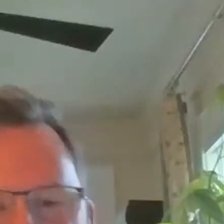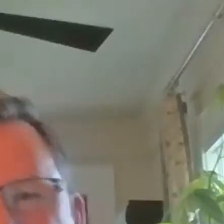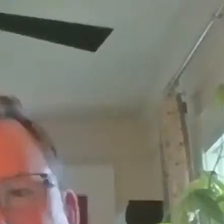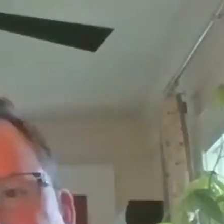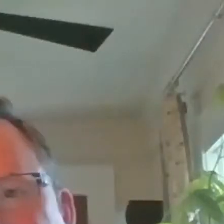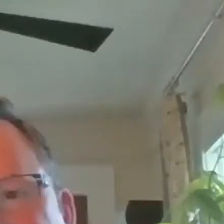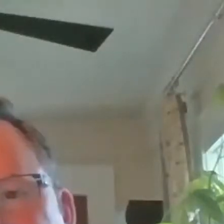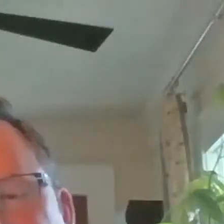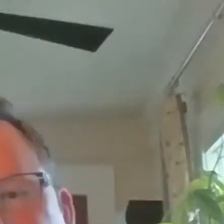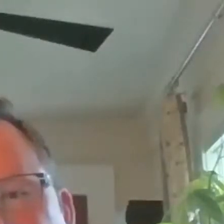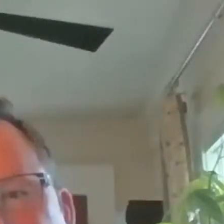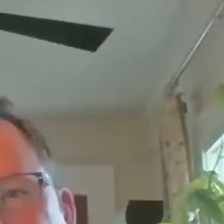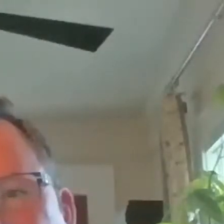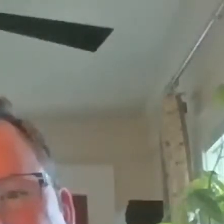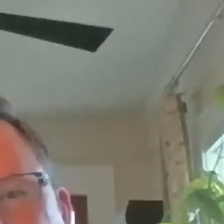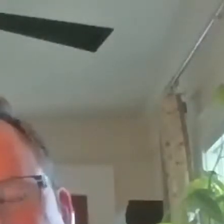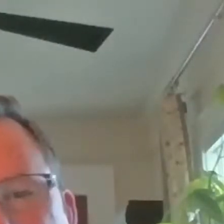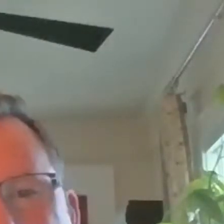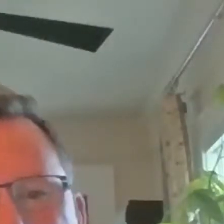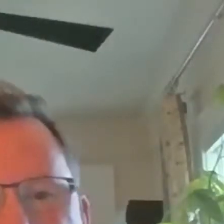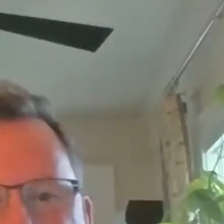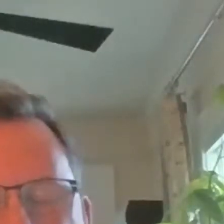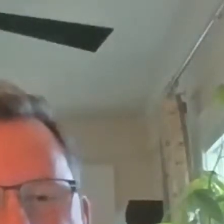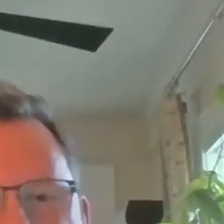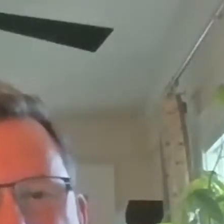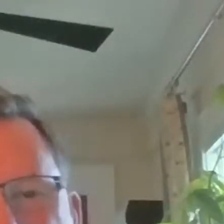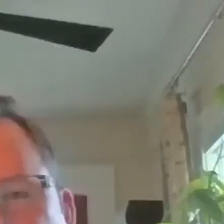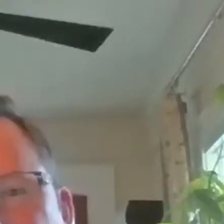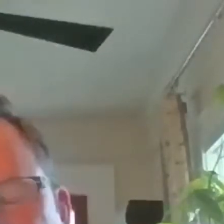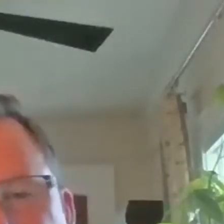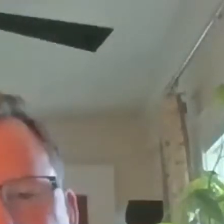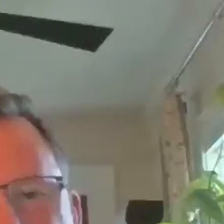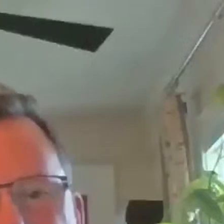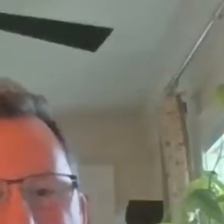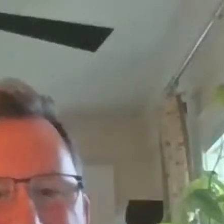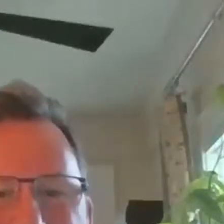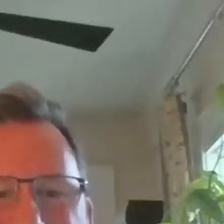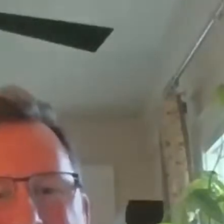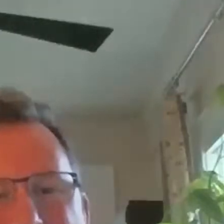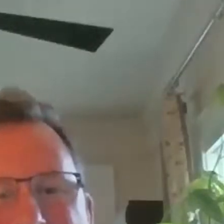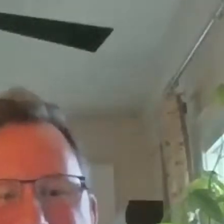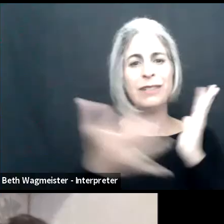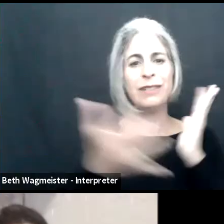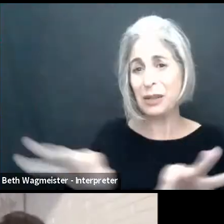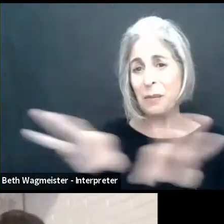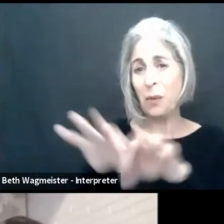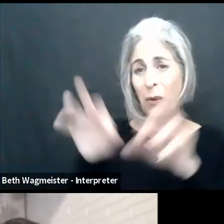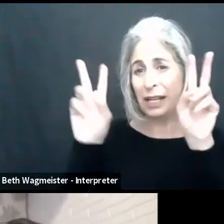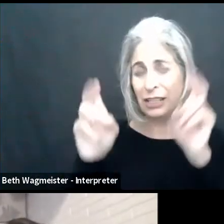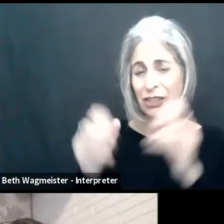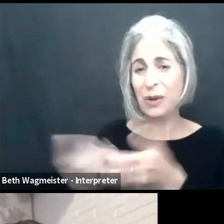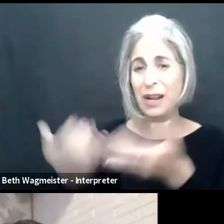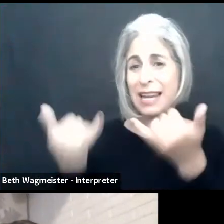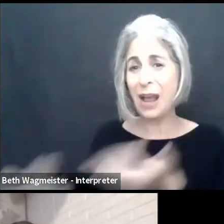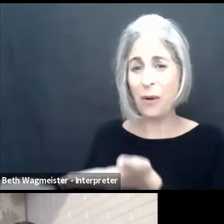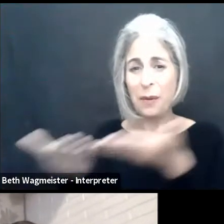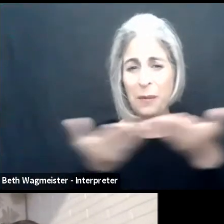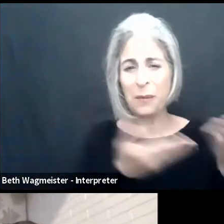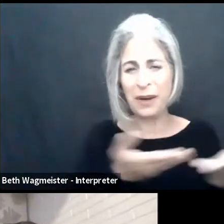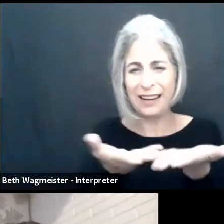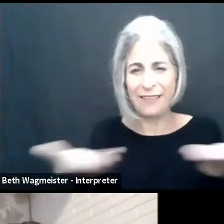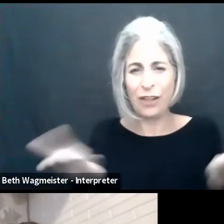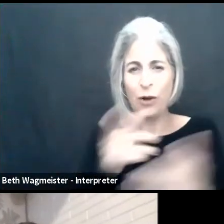Deputy Assistant Secretary Jennifer. Thank you for taking the time and spending with us on this important issue. So I would like to bring to the